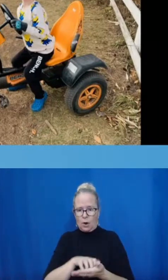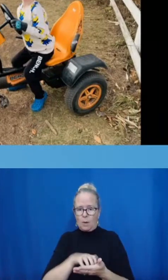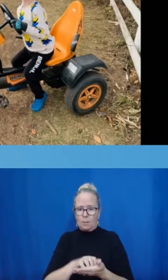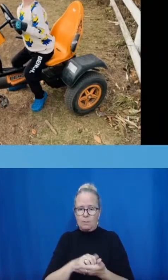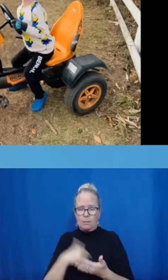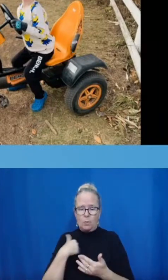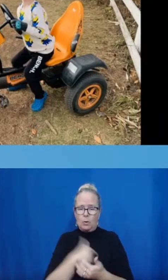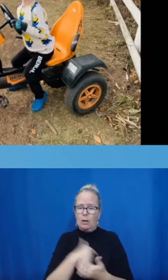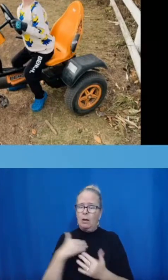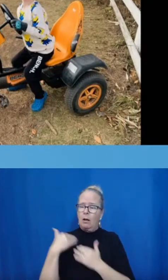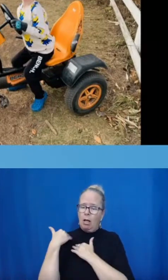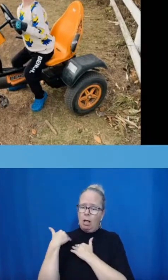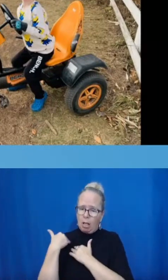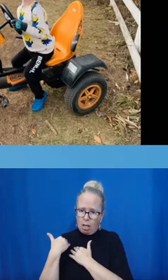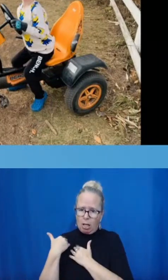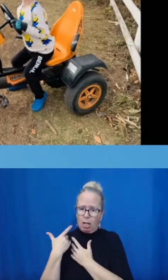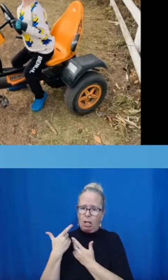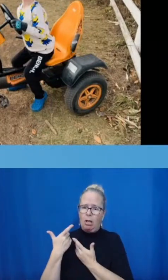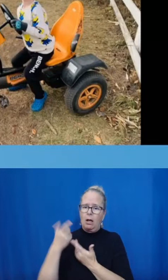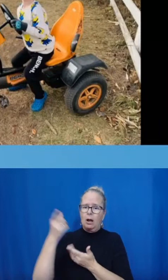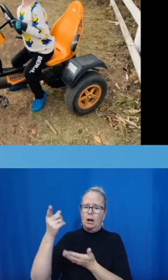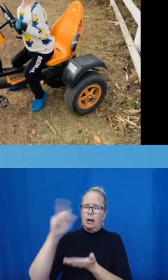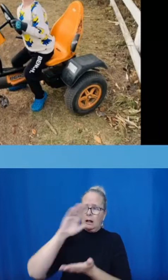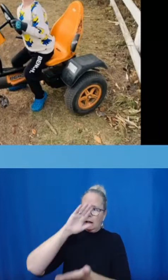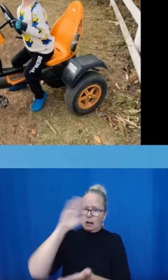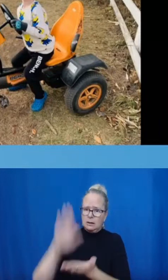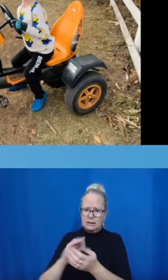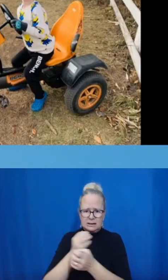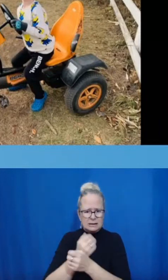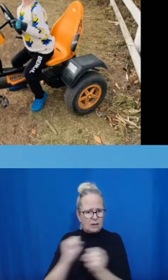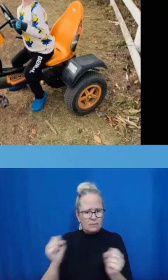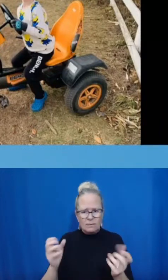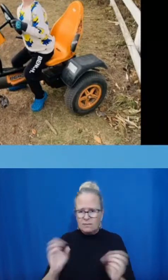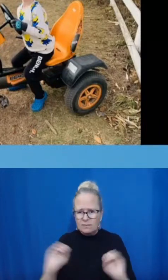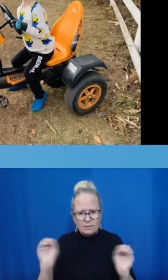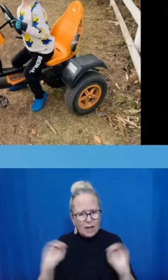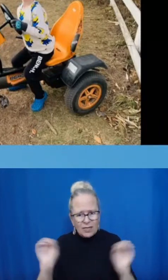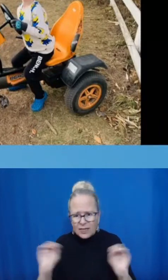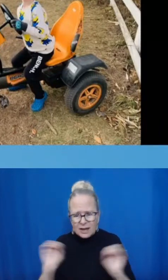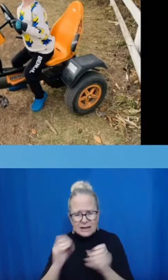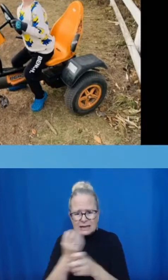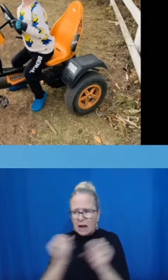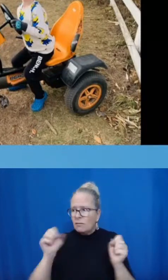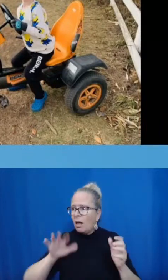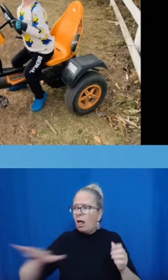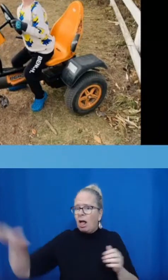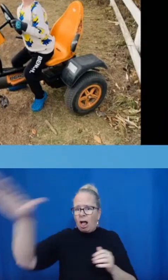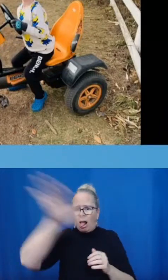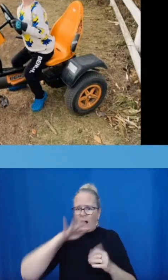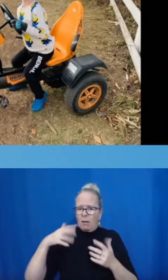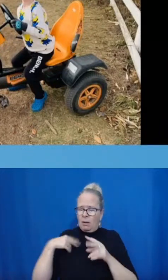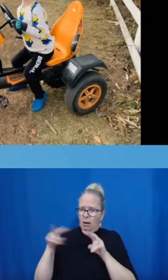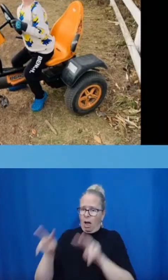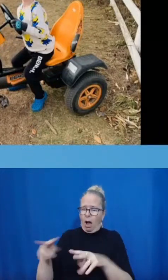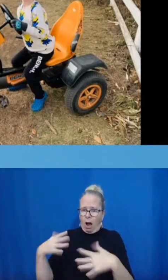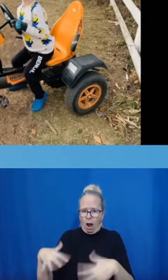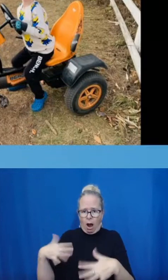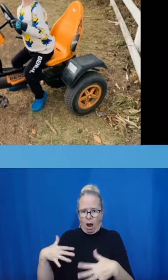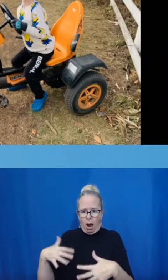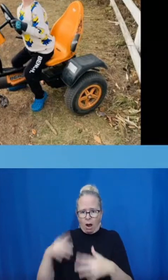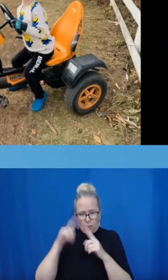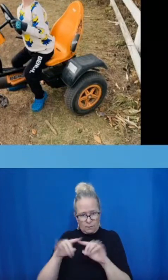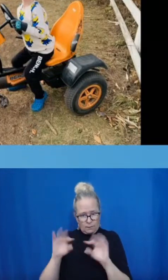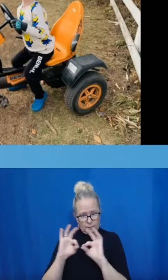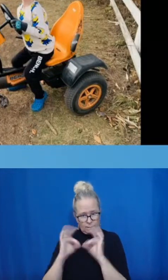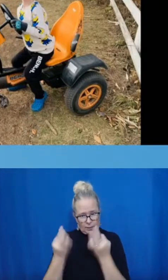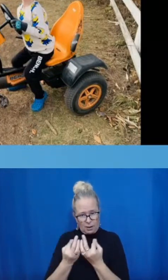work. I'm a music teacher. I would play in bands again. My husband would start hockey. George would start school, but we had to